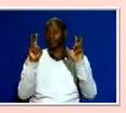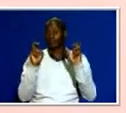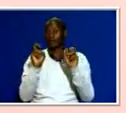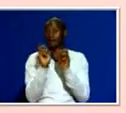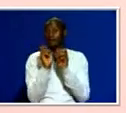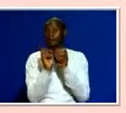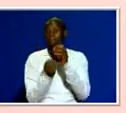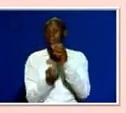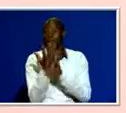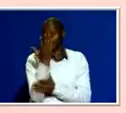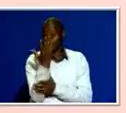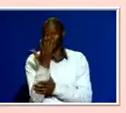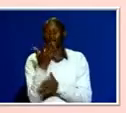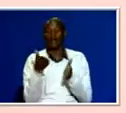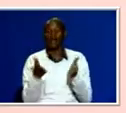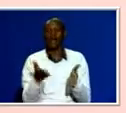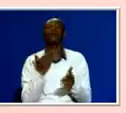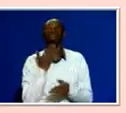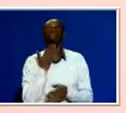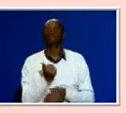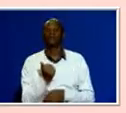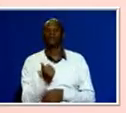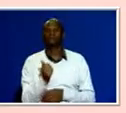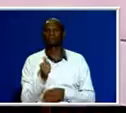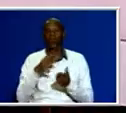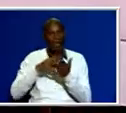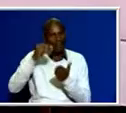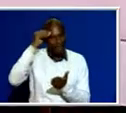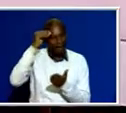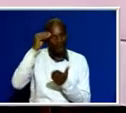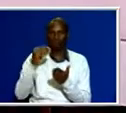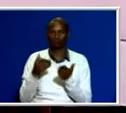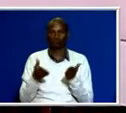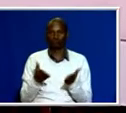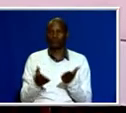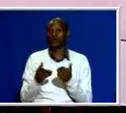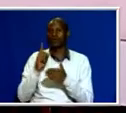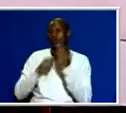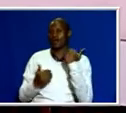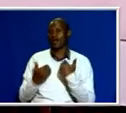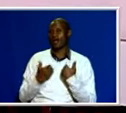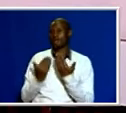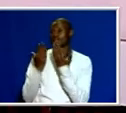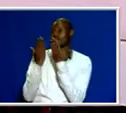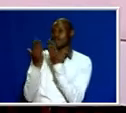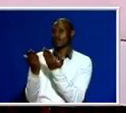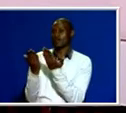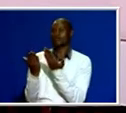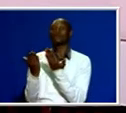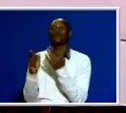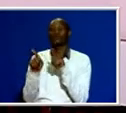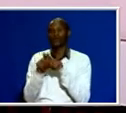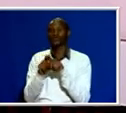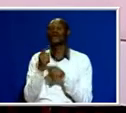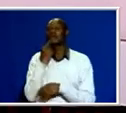plant, I want now to look at what we have for today. And as I said